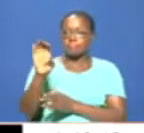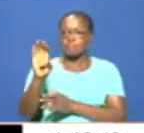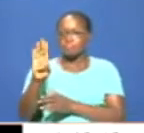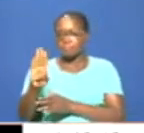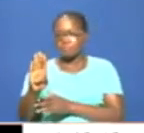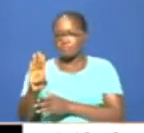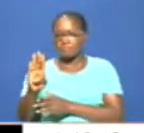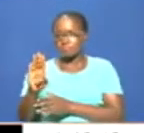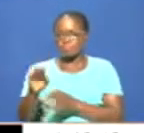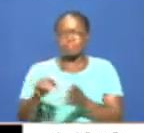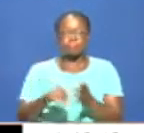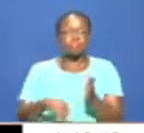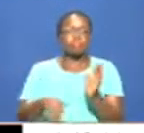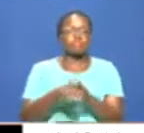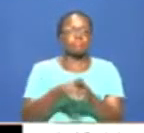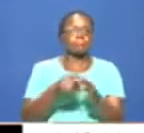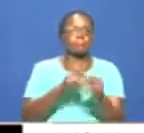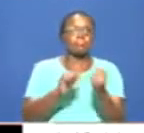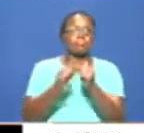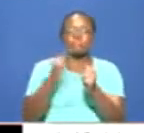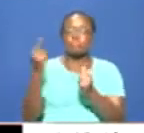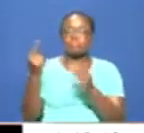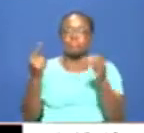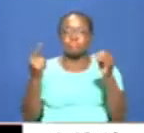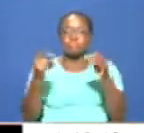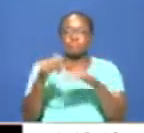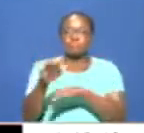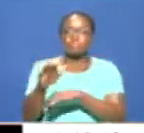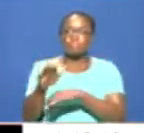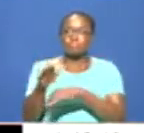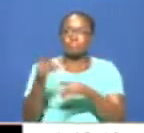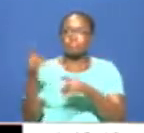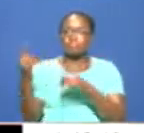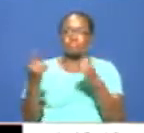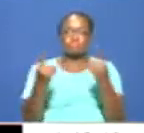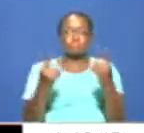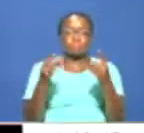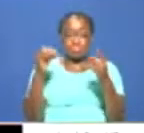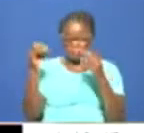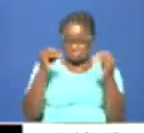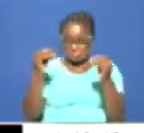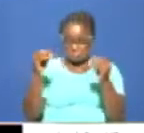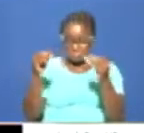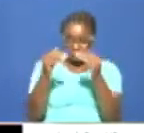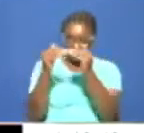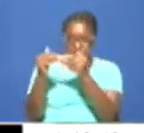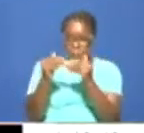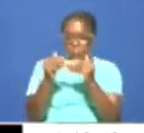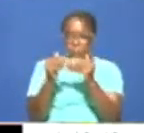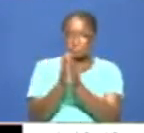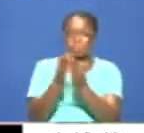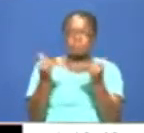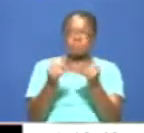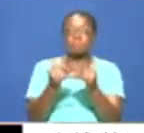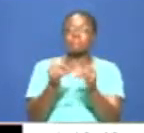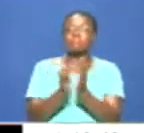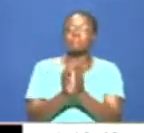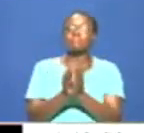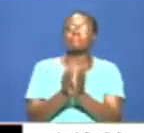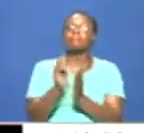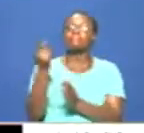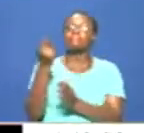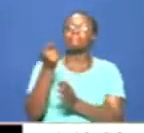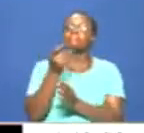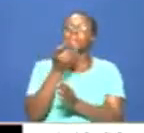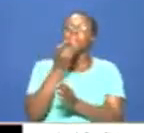of the competition after a 1-0 aggregate loss following their 0-0 draw in the first leg played at the Nyayo National Stadium.